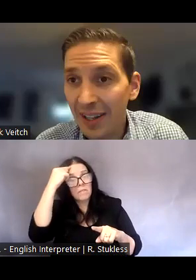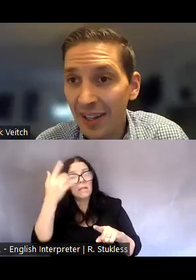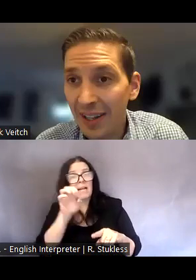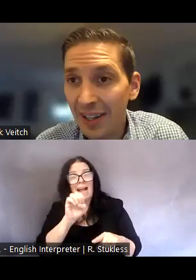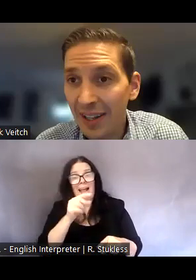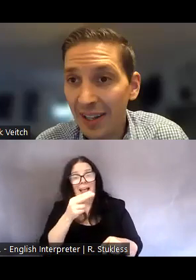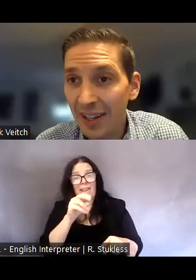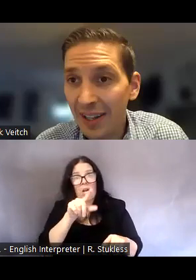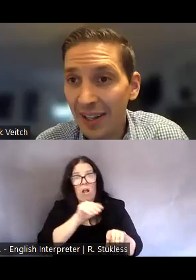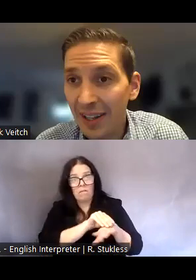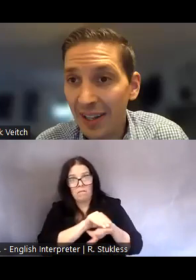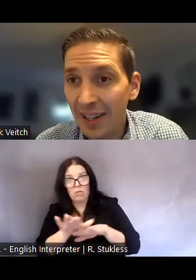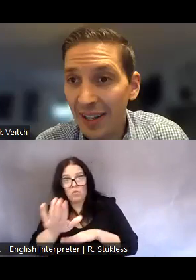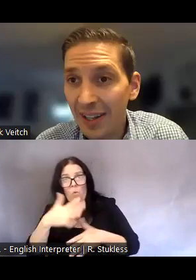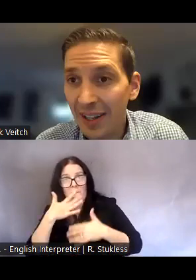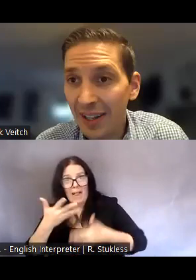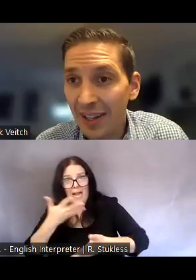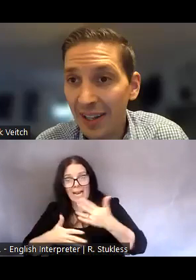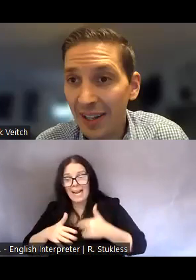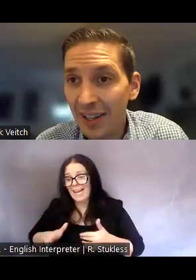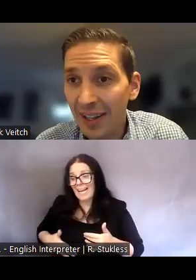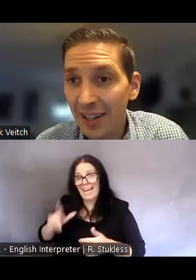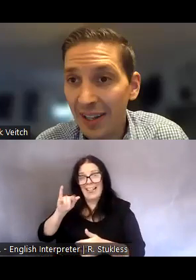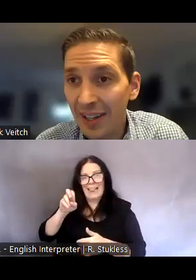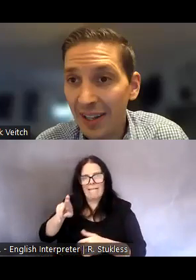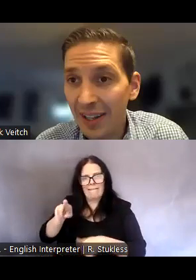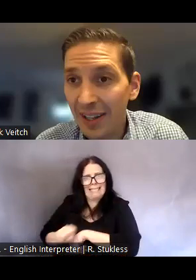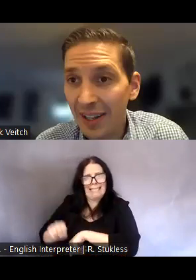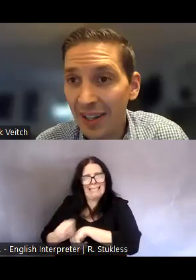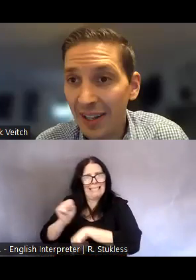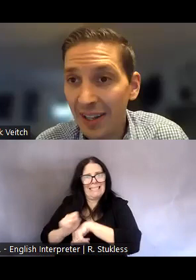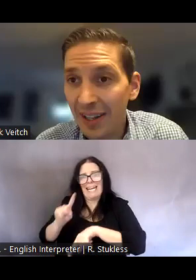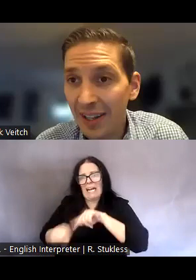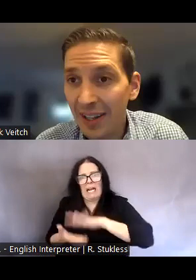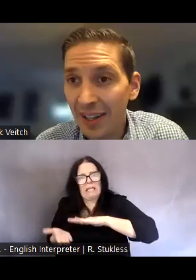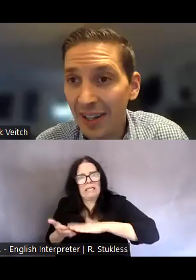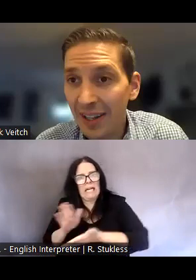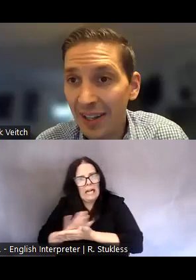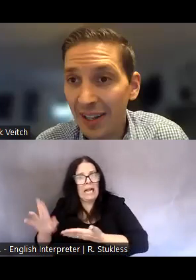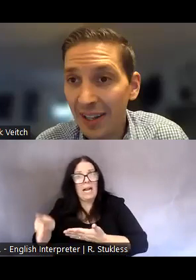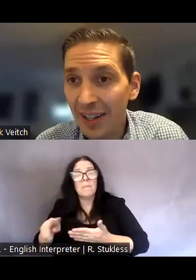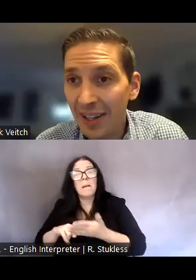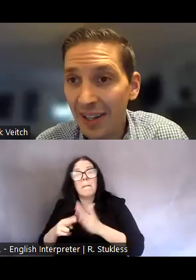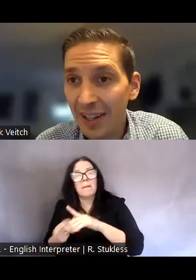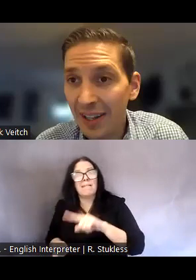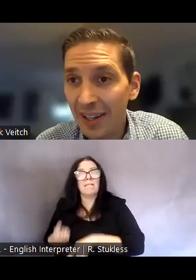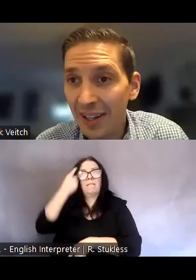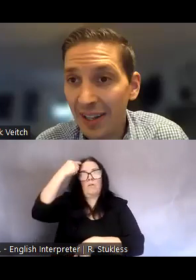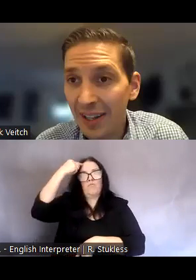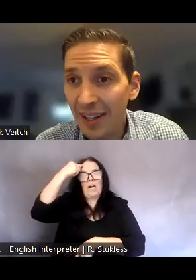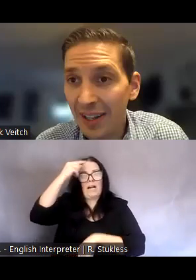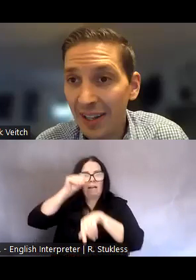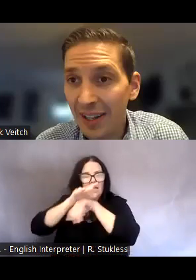liver can break it down, thus changing the signals sent from the brain to other parts of the body. This causes the